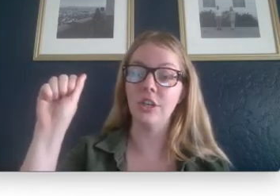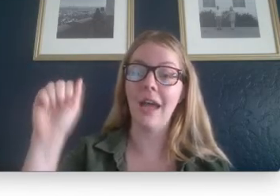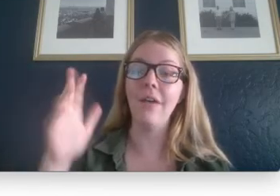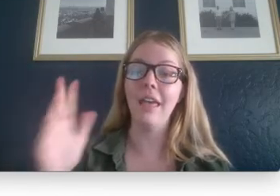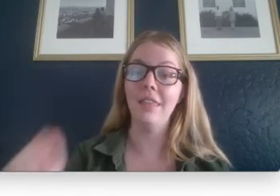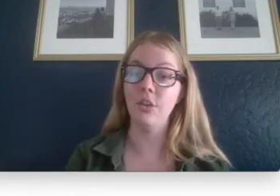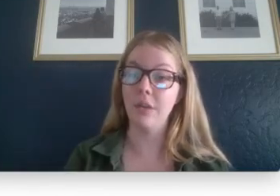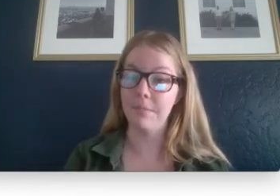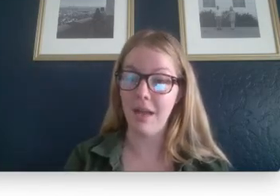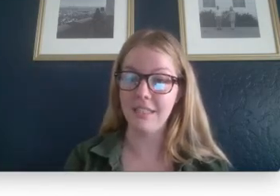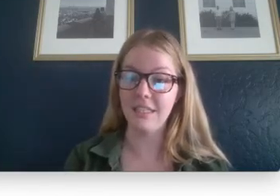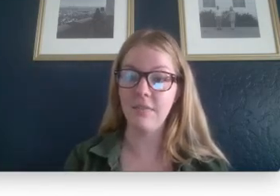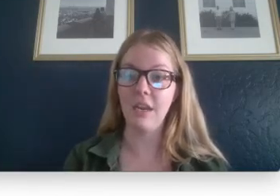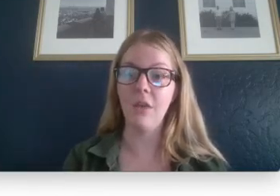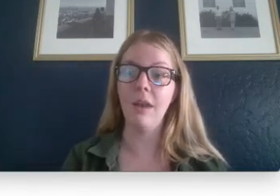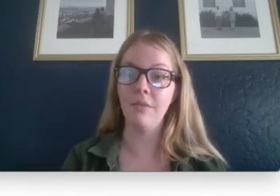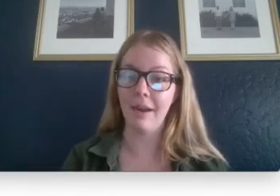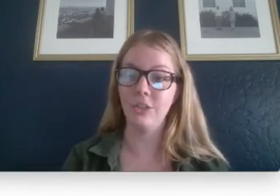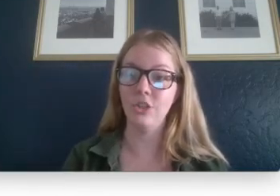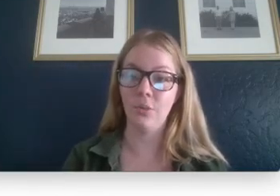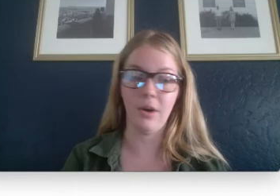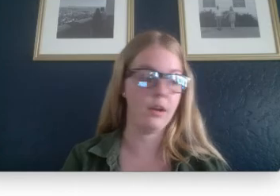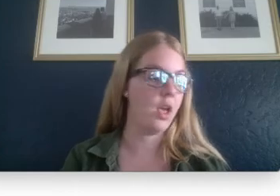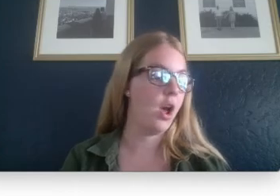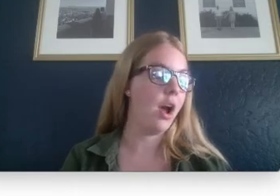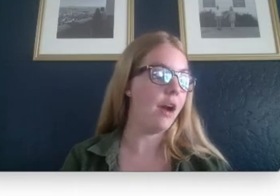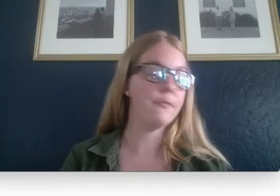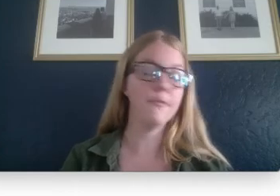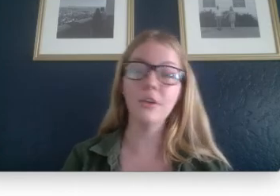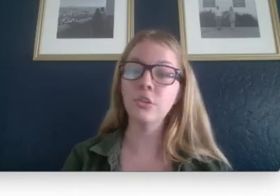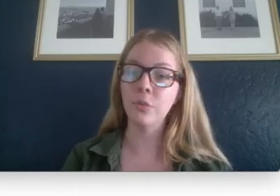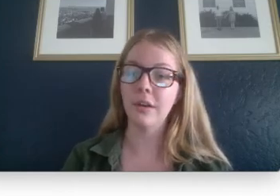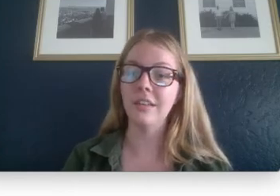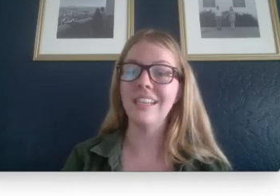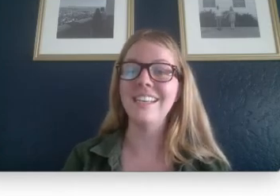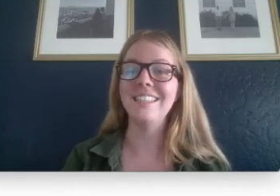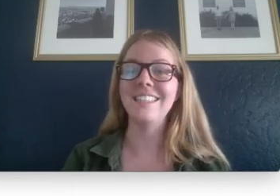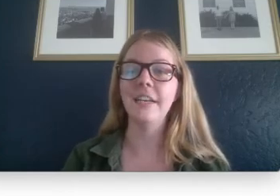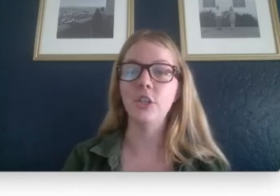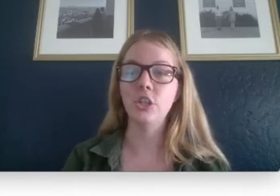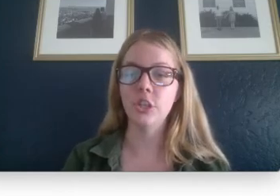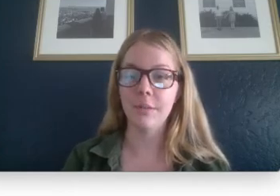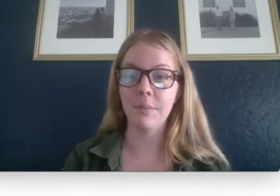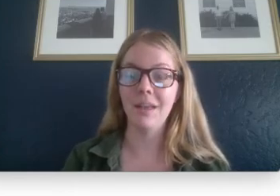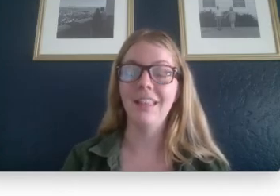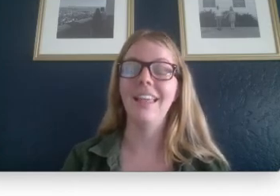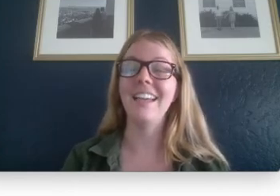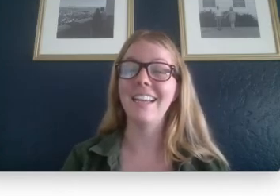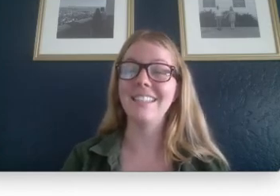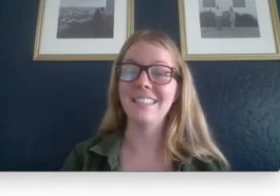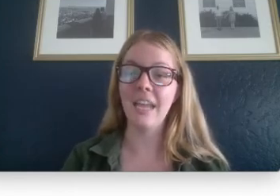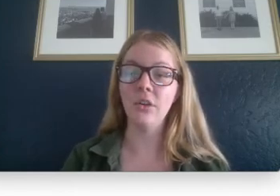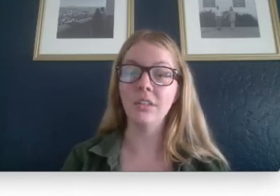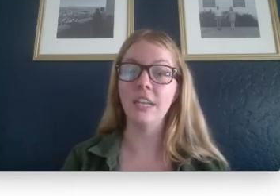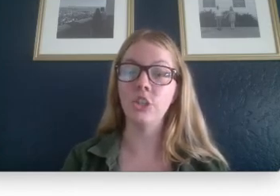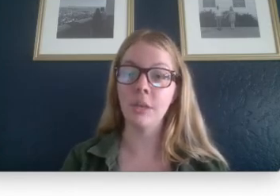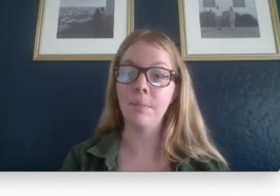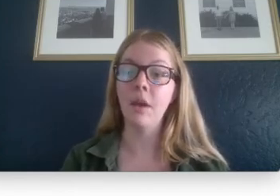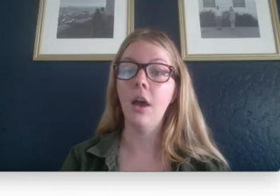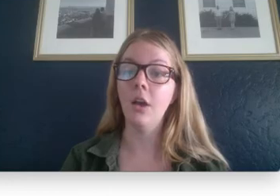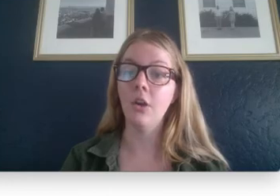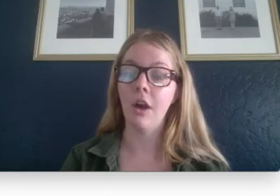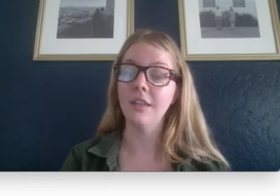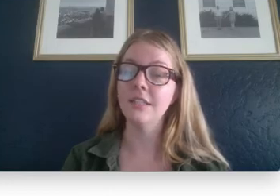stretch it out, and then you can pause the video and write your word. Our first word is ship, like I sailed a